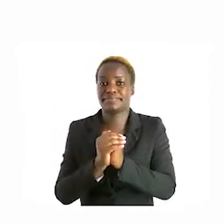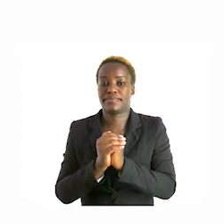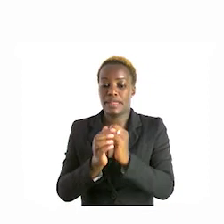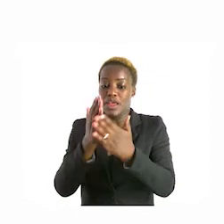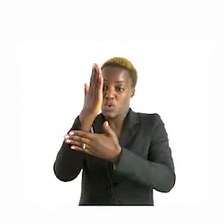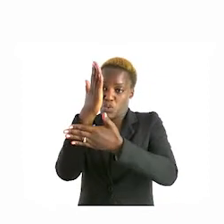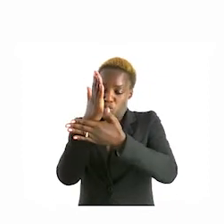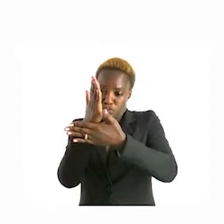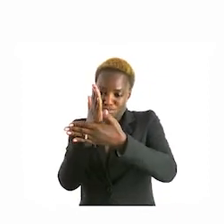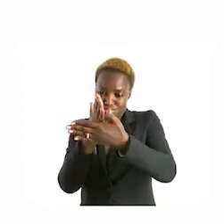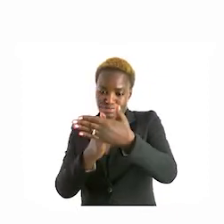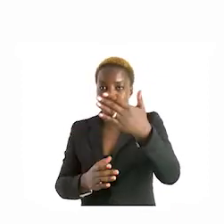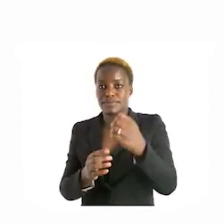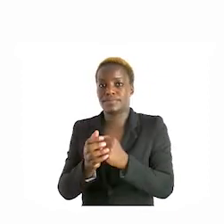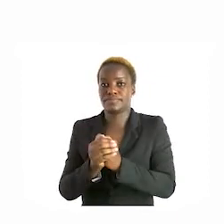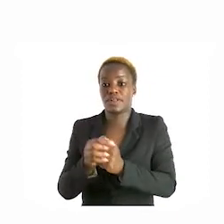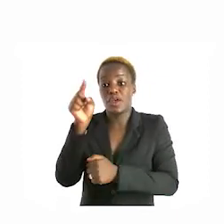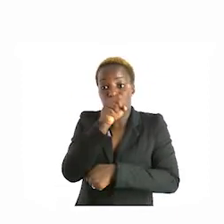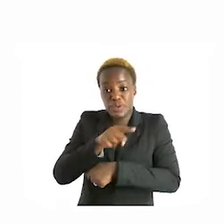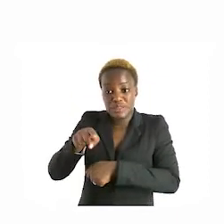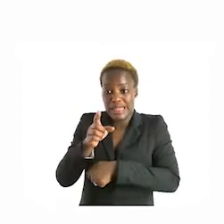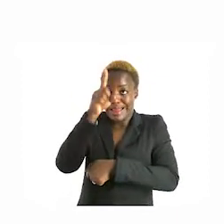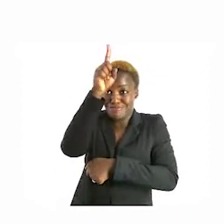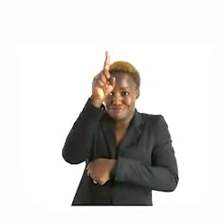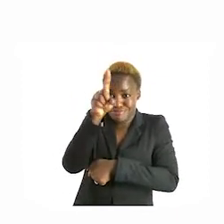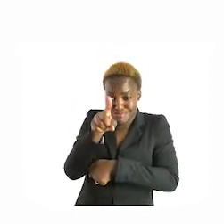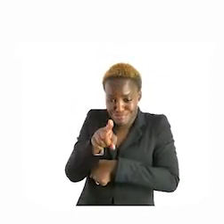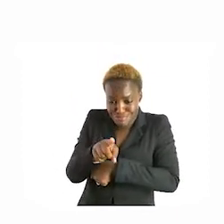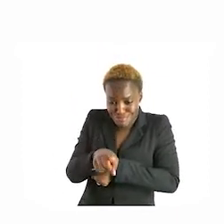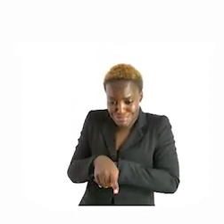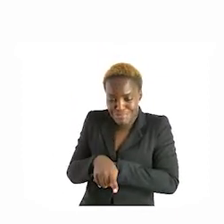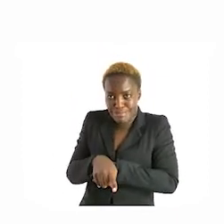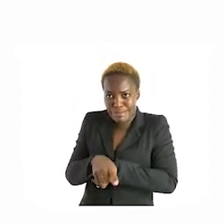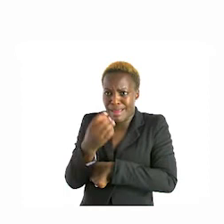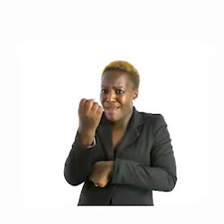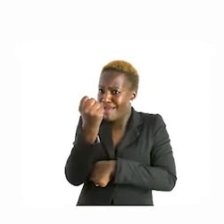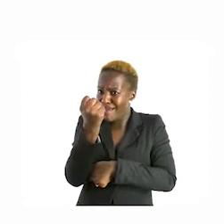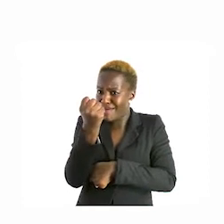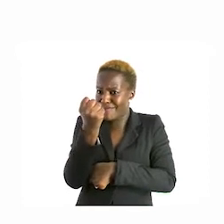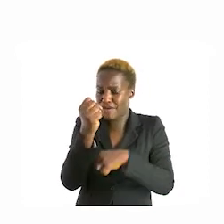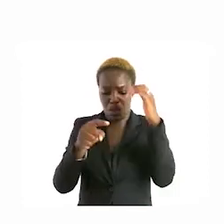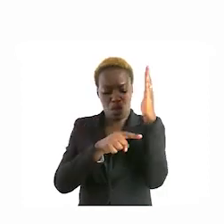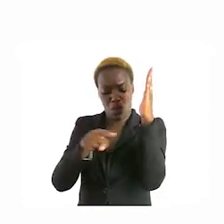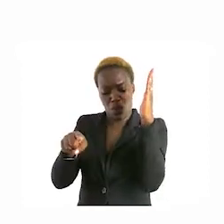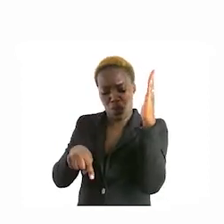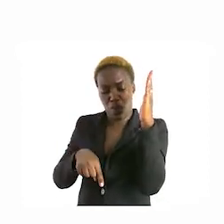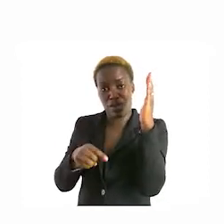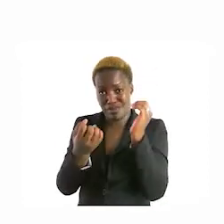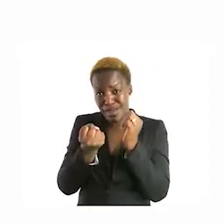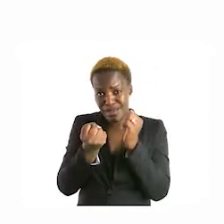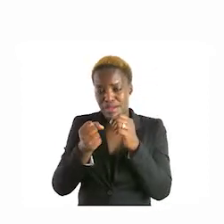or draw the line inside of a circle, will it be able to form a right angle? You have to practice this as